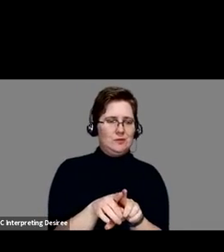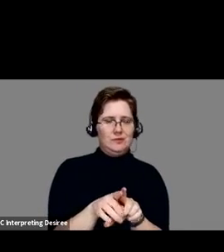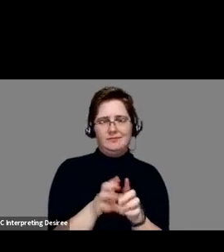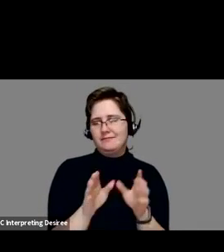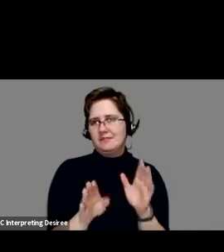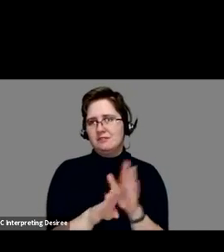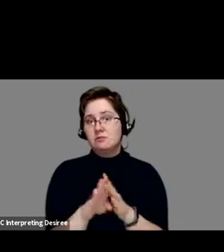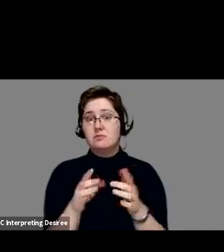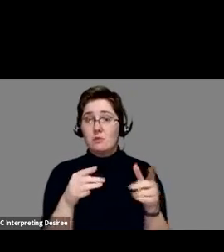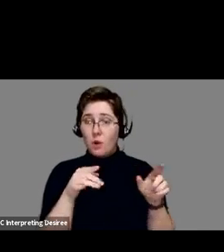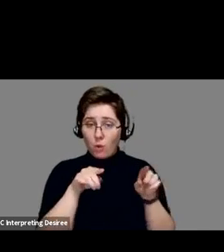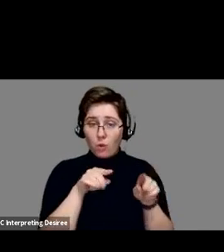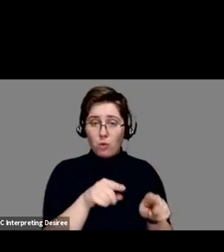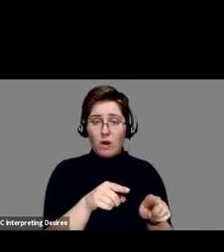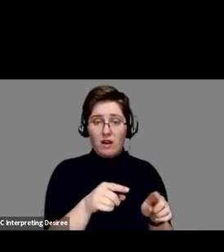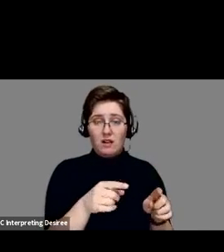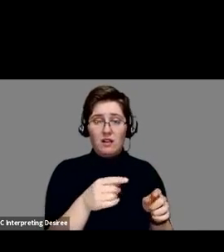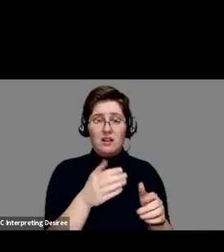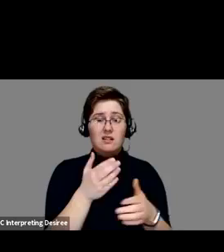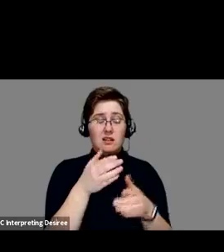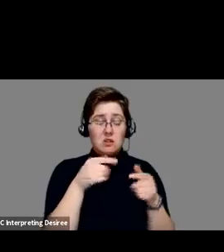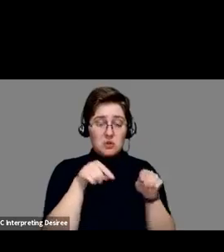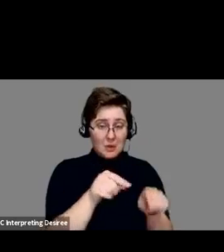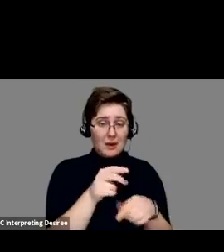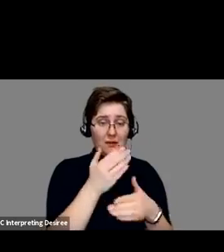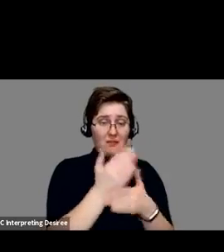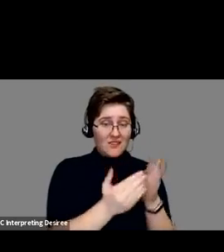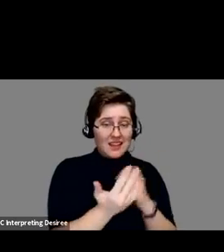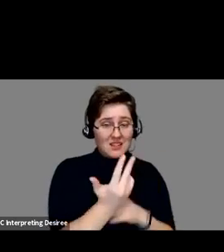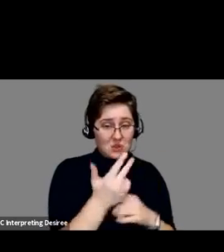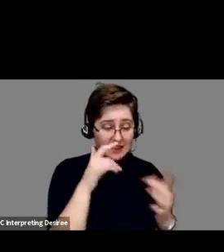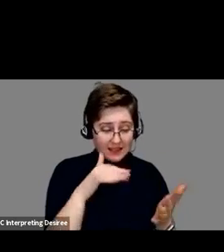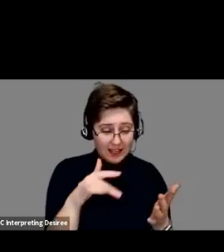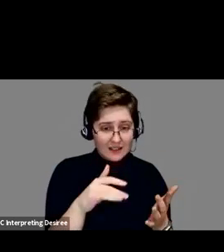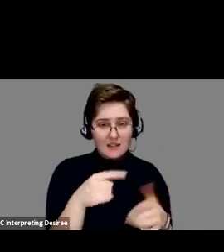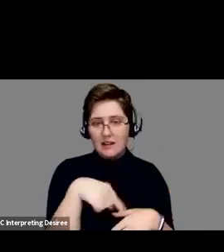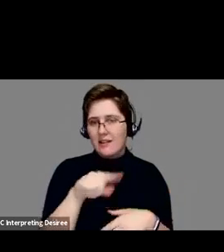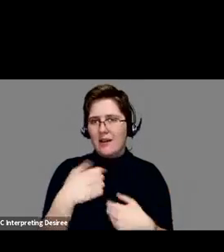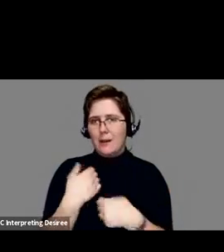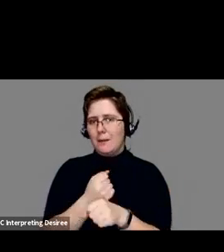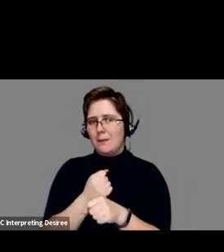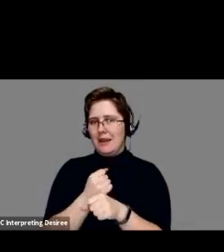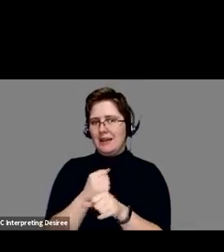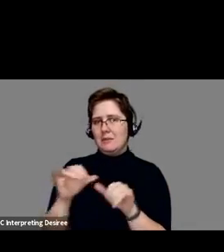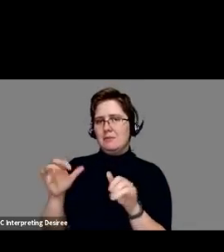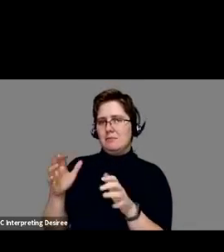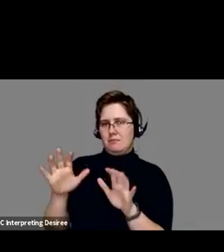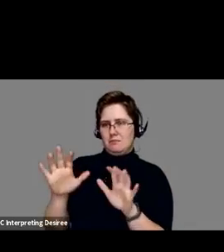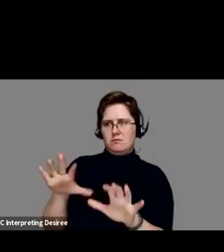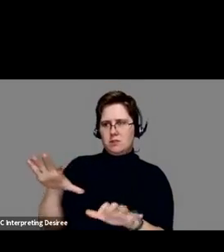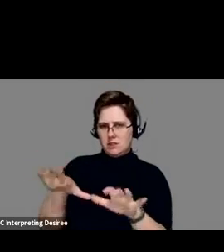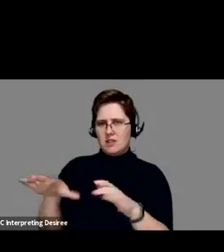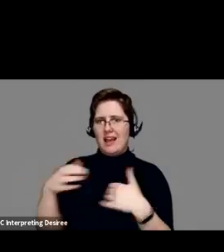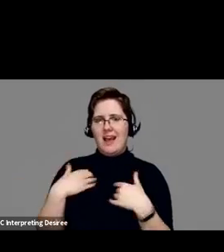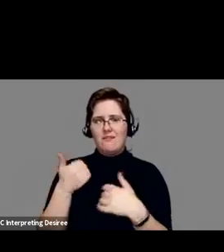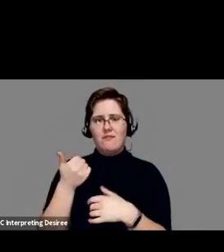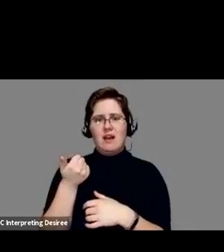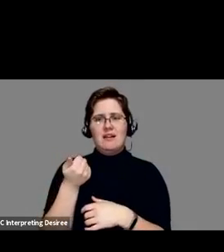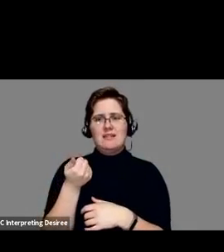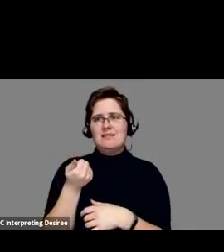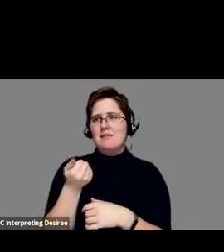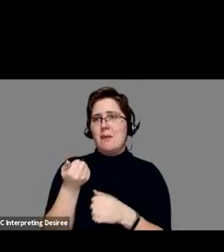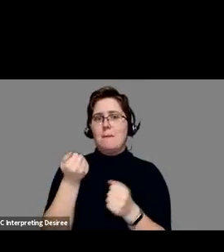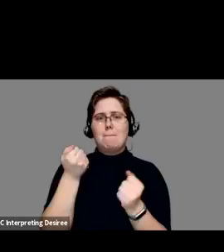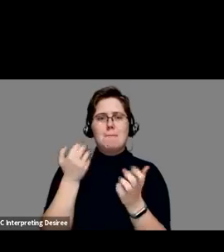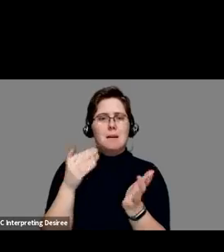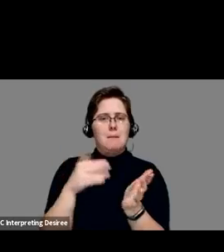while the vaccines are in phase 3 studies, they're manufacturing them at scale so that there will be tens of millions